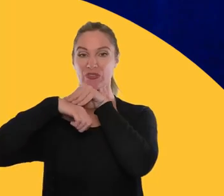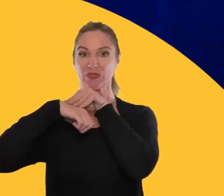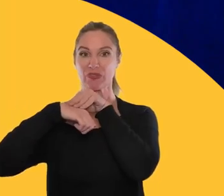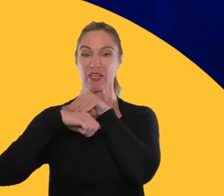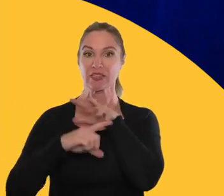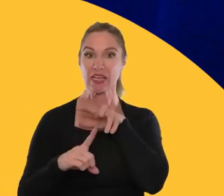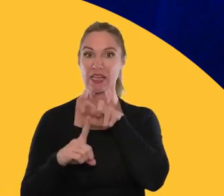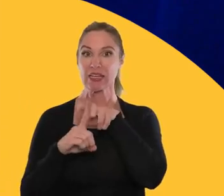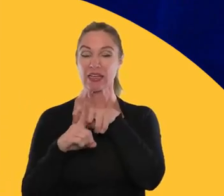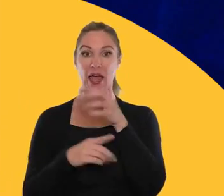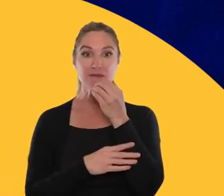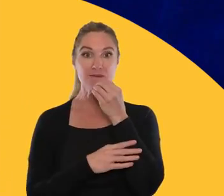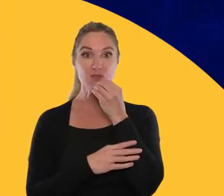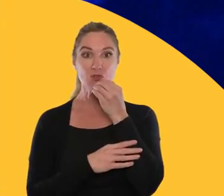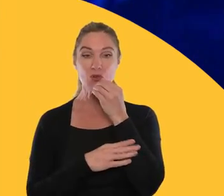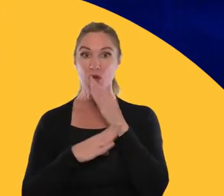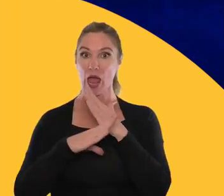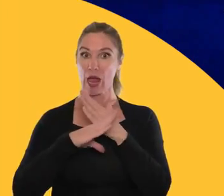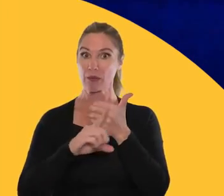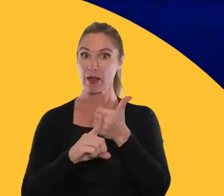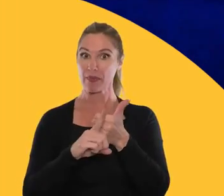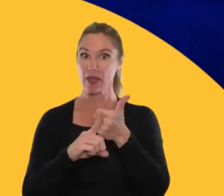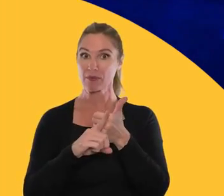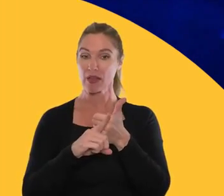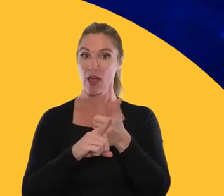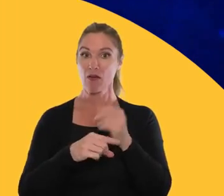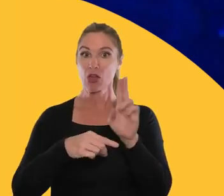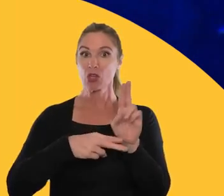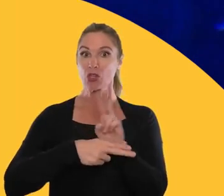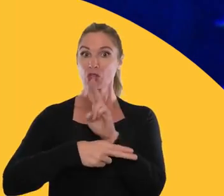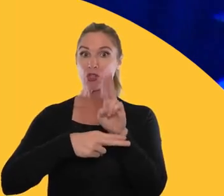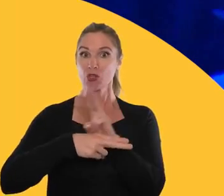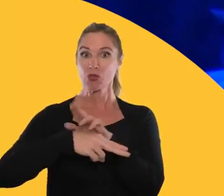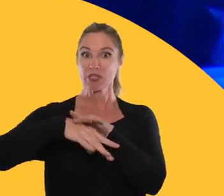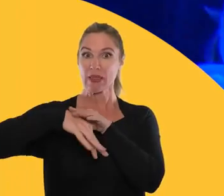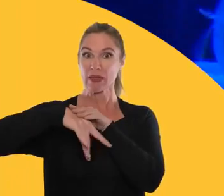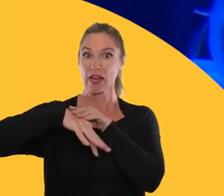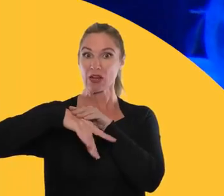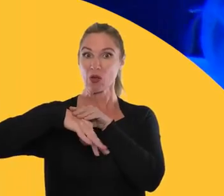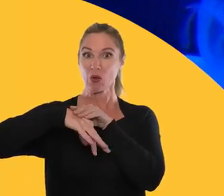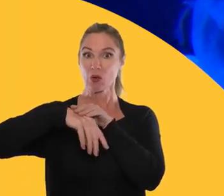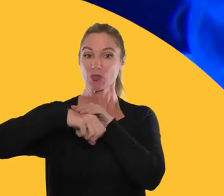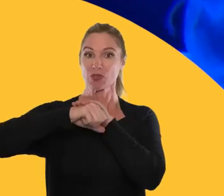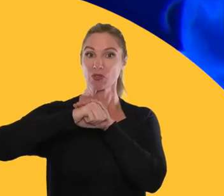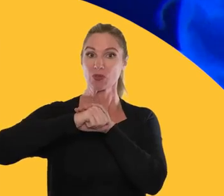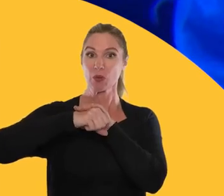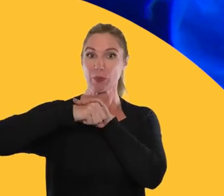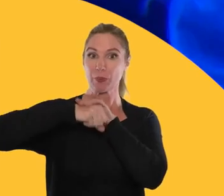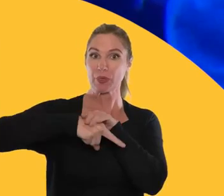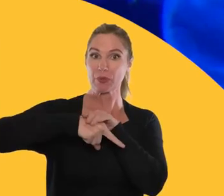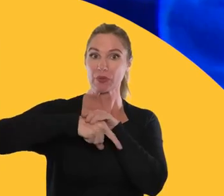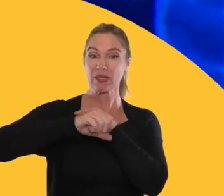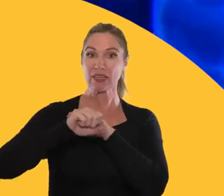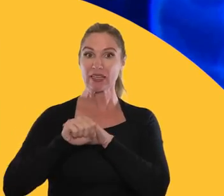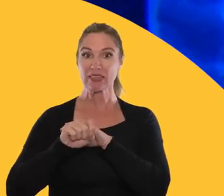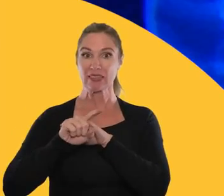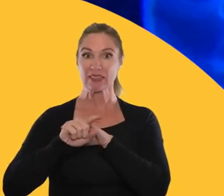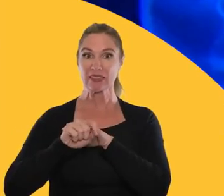Jellyfish catch food and protect themselves by using their tentacles to sting.